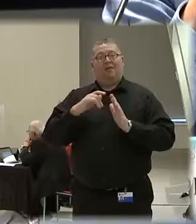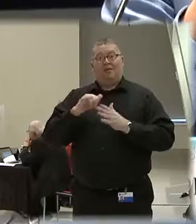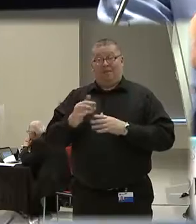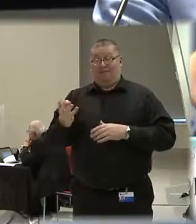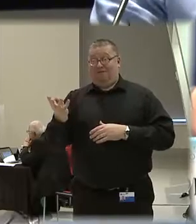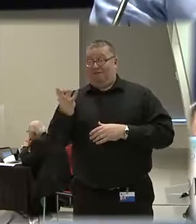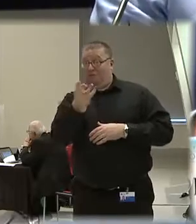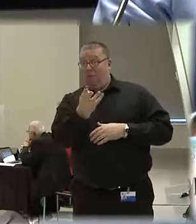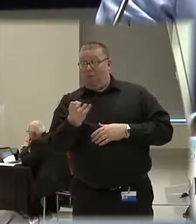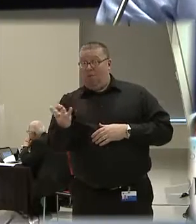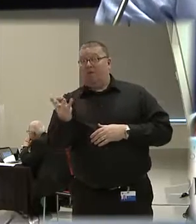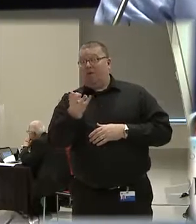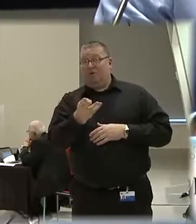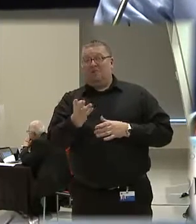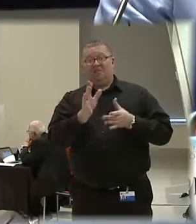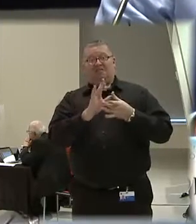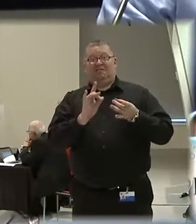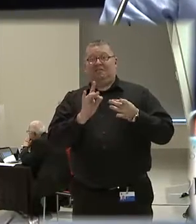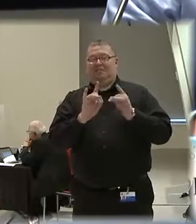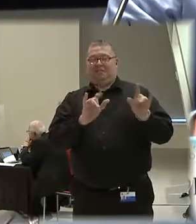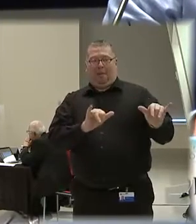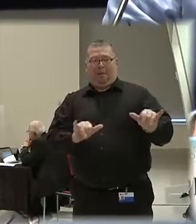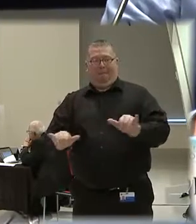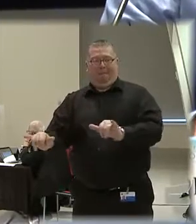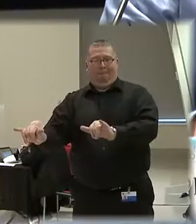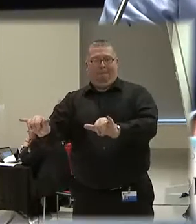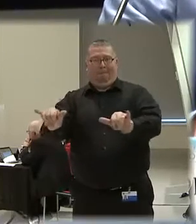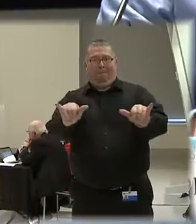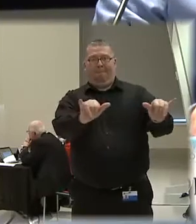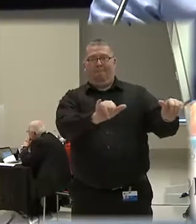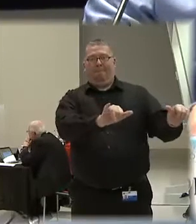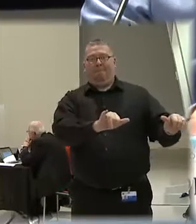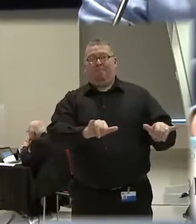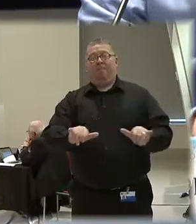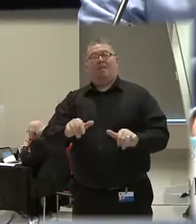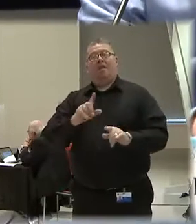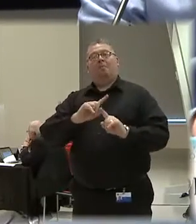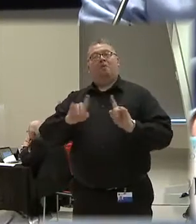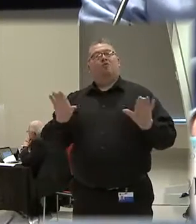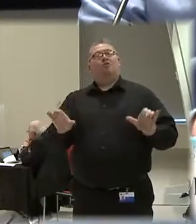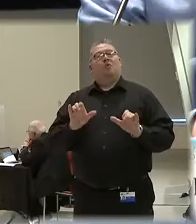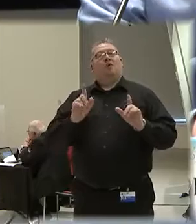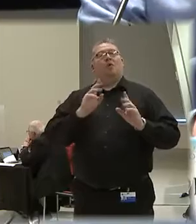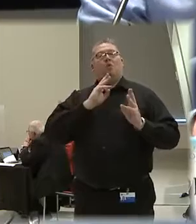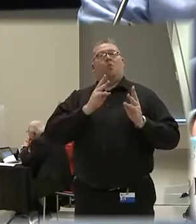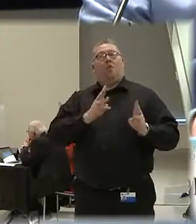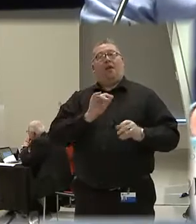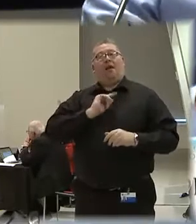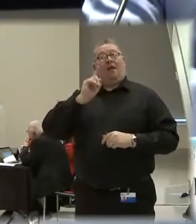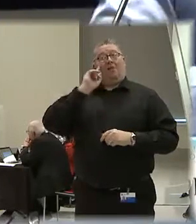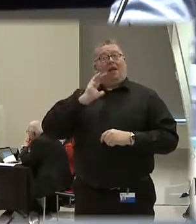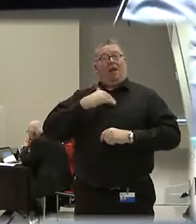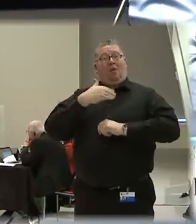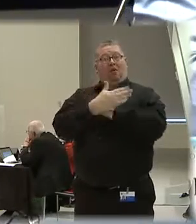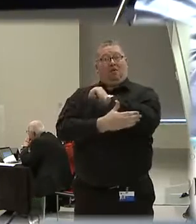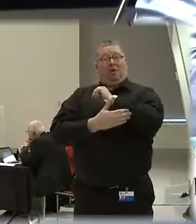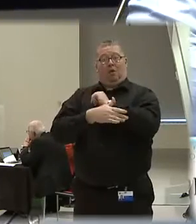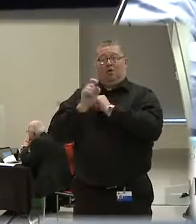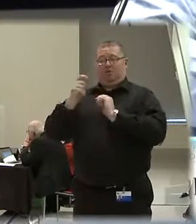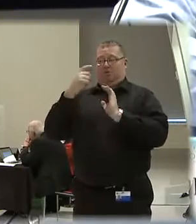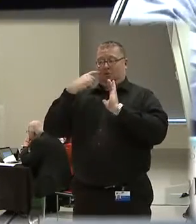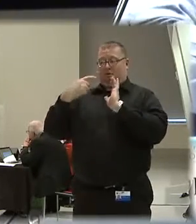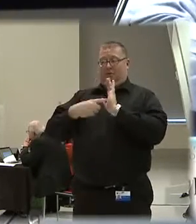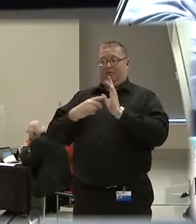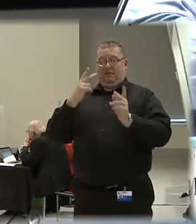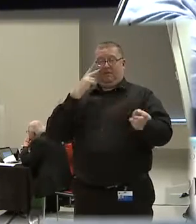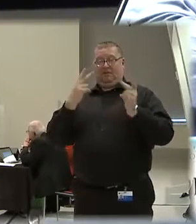you are saying the same thing, and you're doing it in a way that I think this nation needs to see and hear,